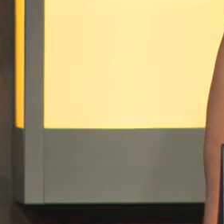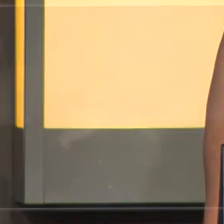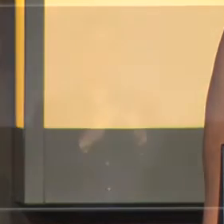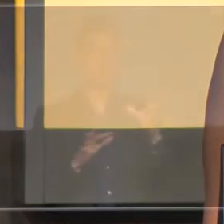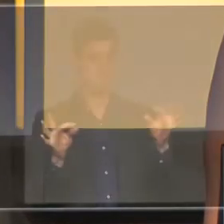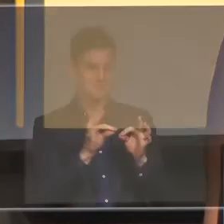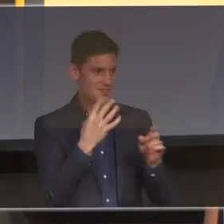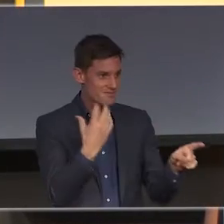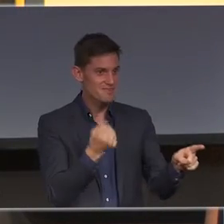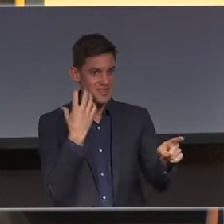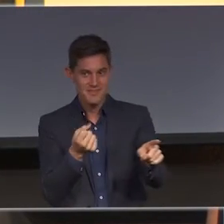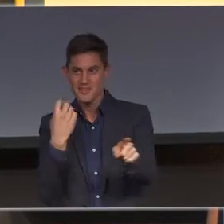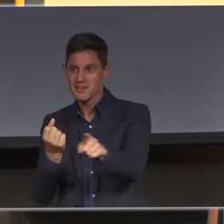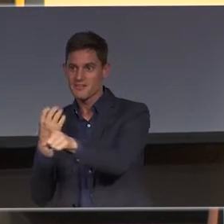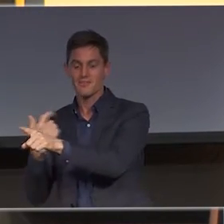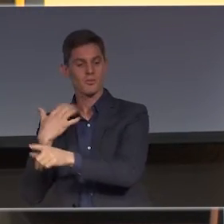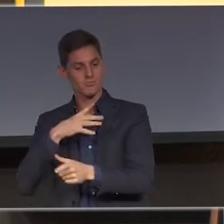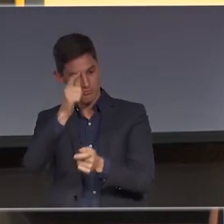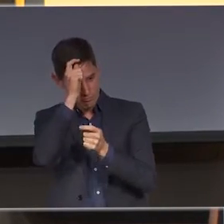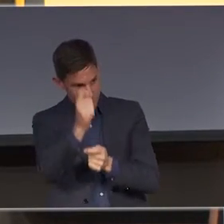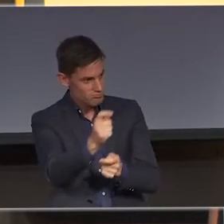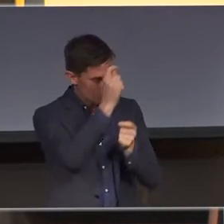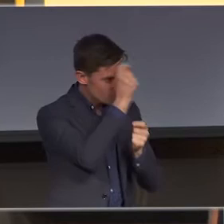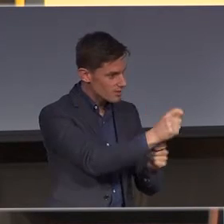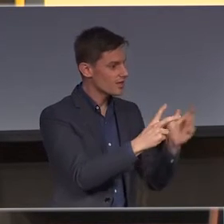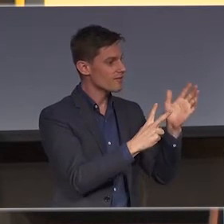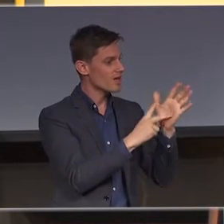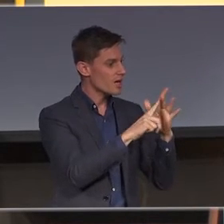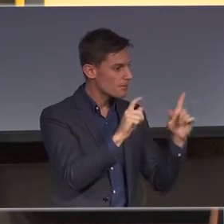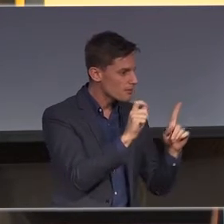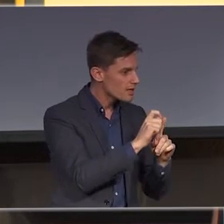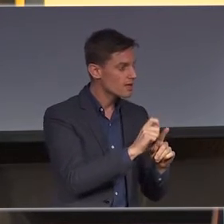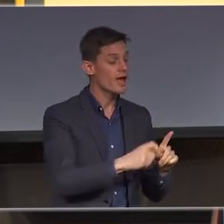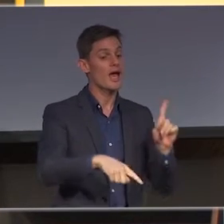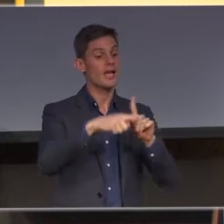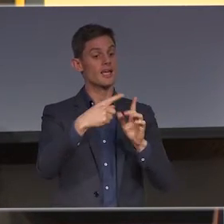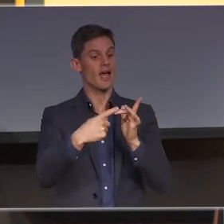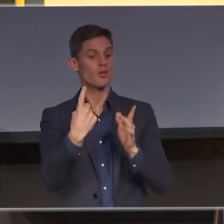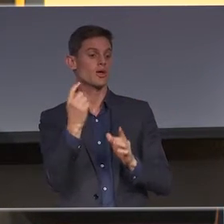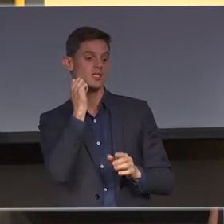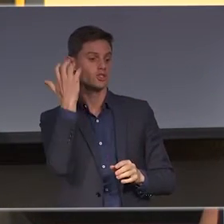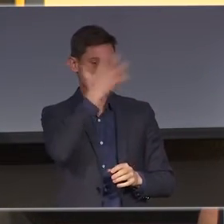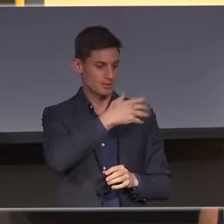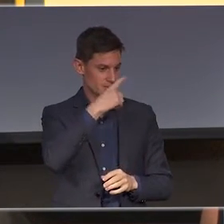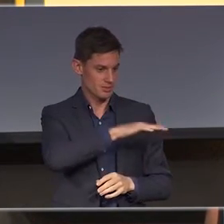today, and I'd like to acknowledge all the VIPs, and by that I mean all the very Indigenous people in the